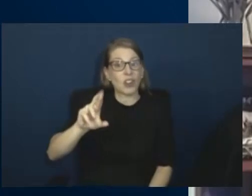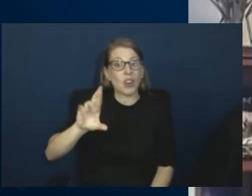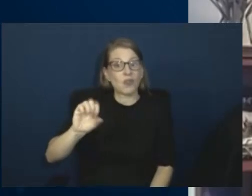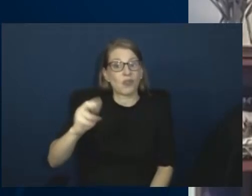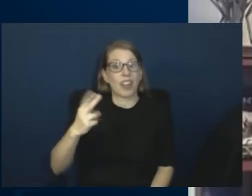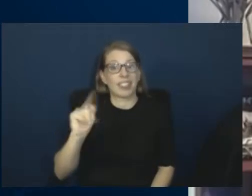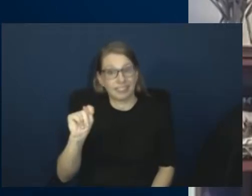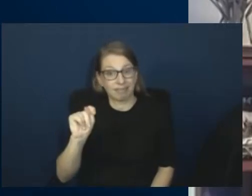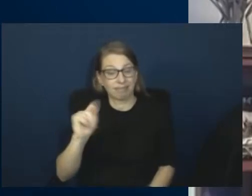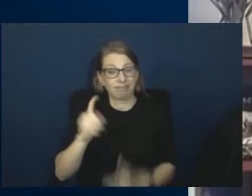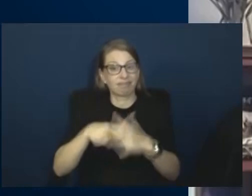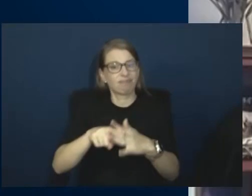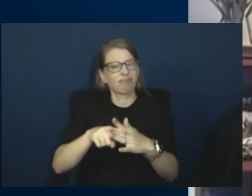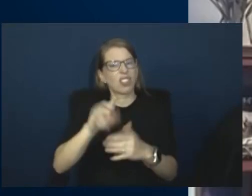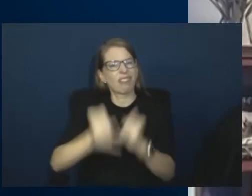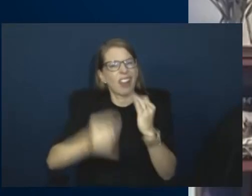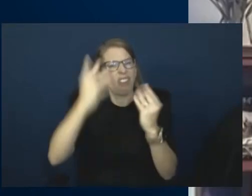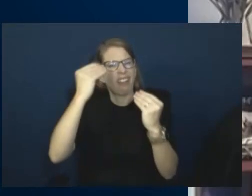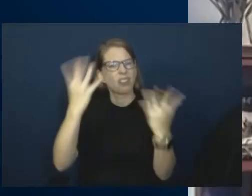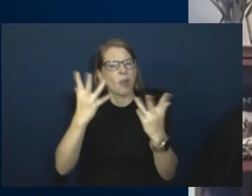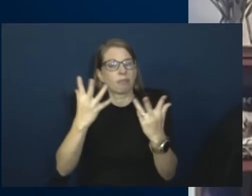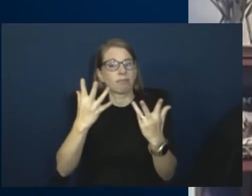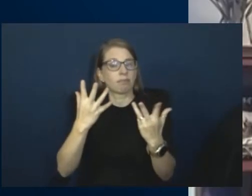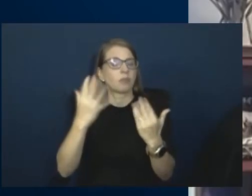Just what are your final thoughts? What do you want us to know?